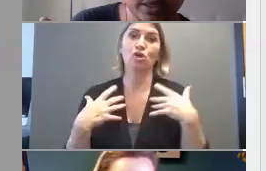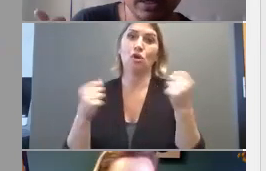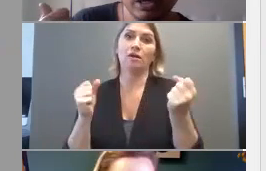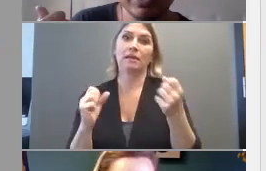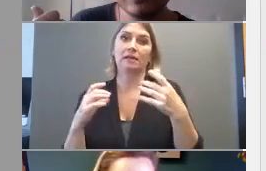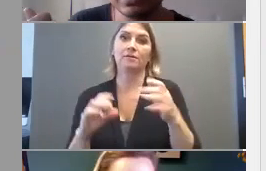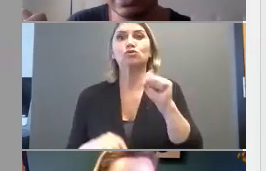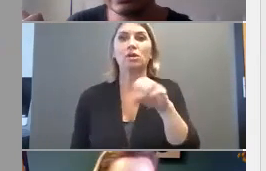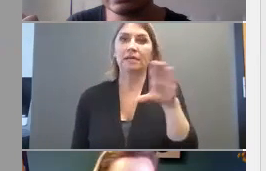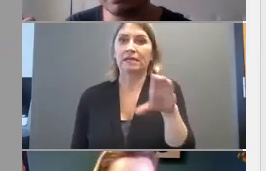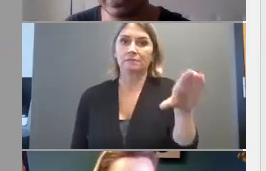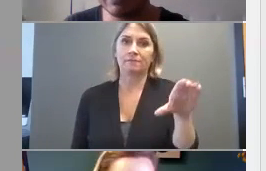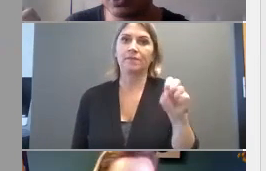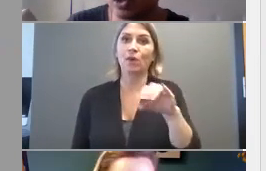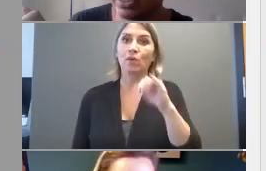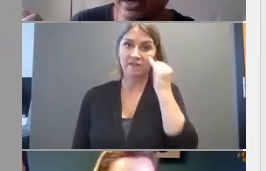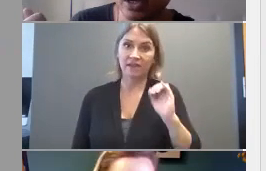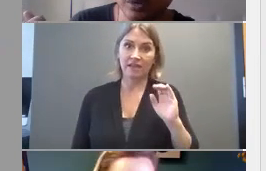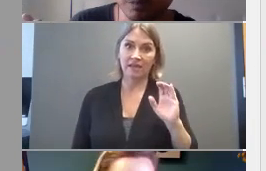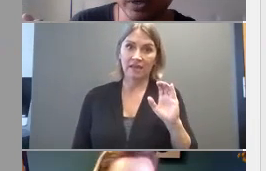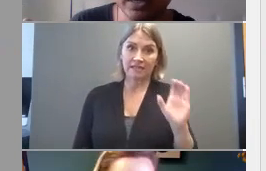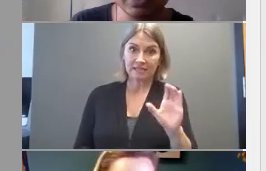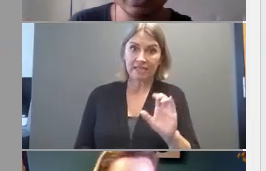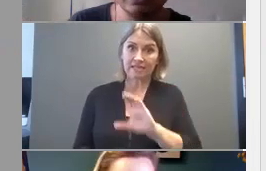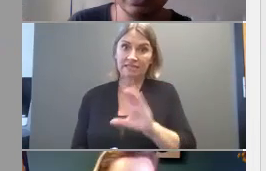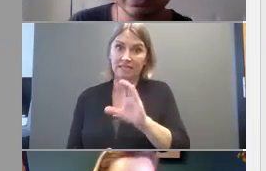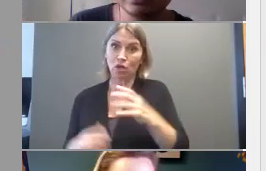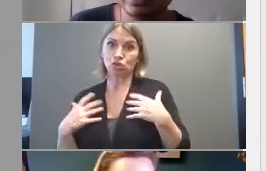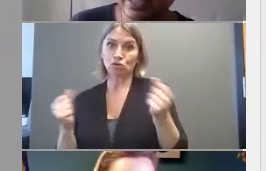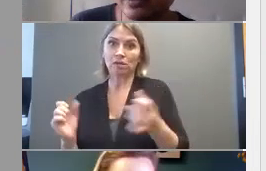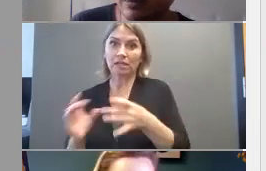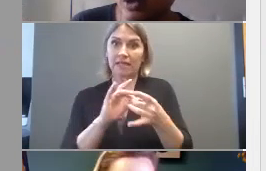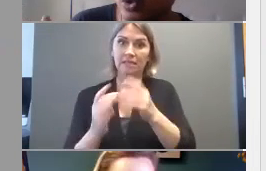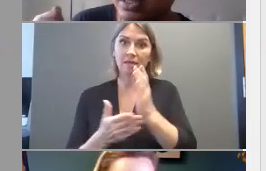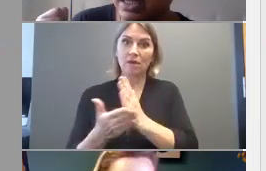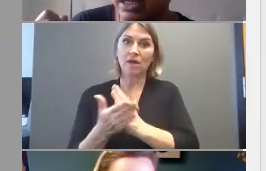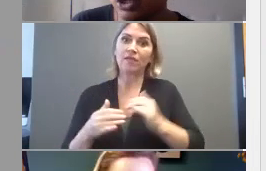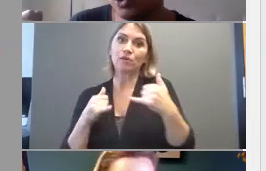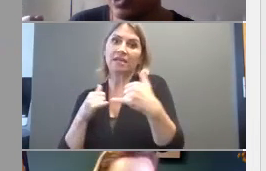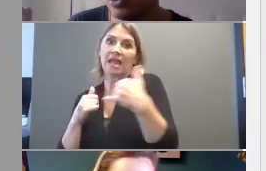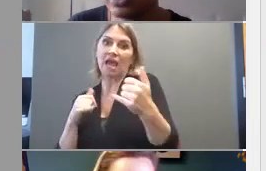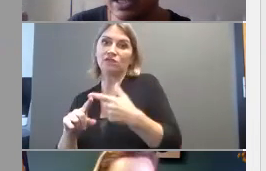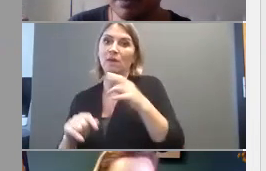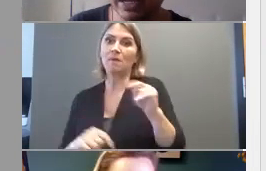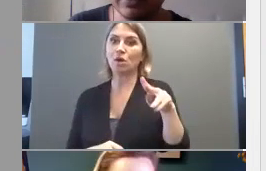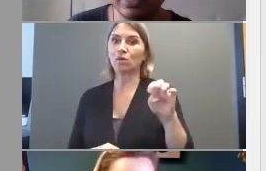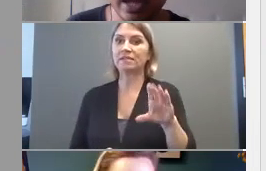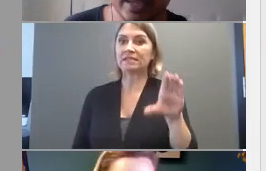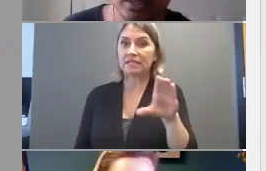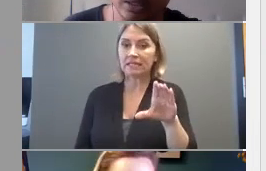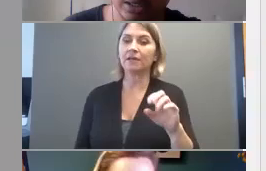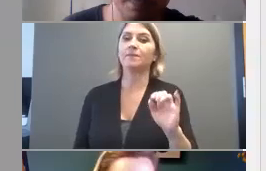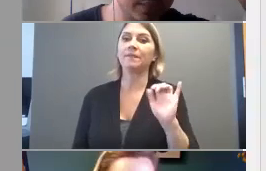component. Now, if C and C prime are strongly connected components, then there is an edge from a node C to a node C prime,